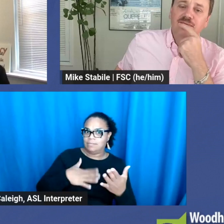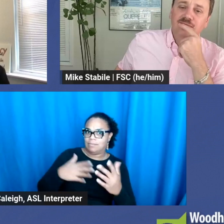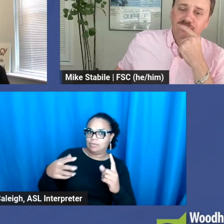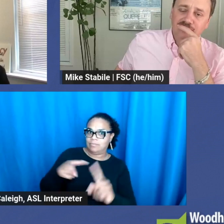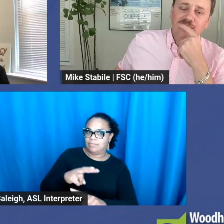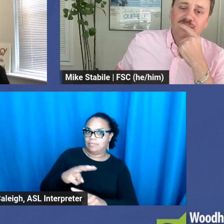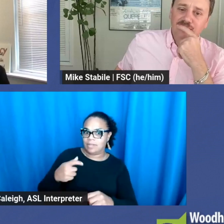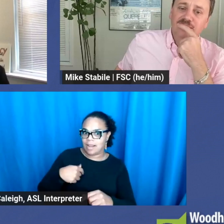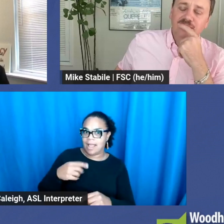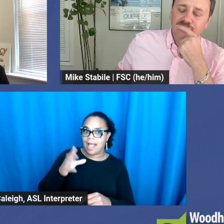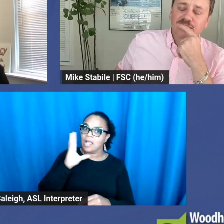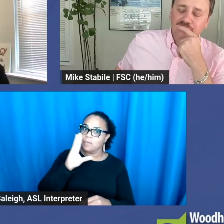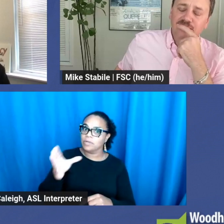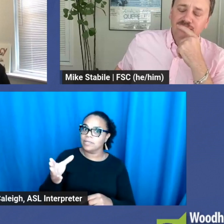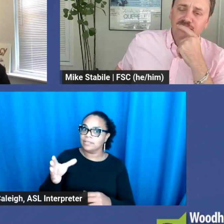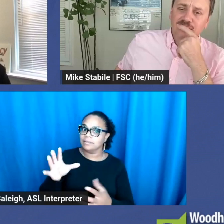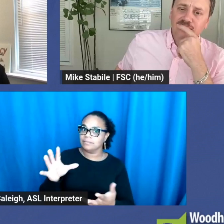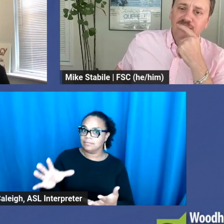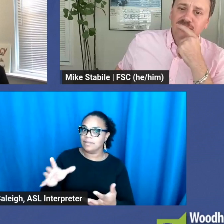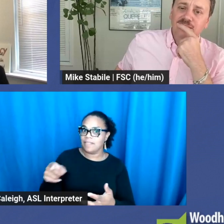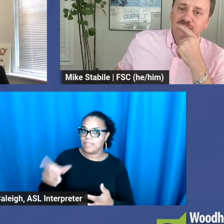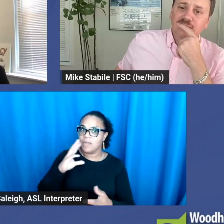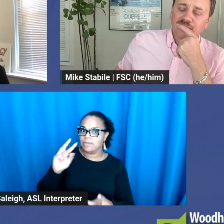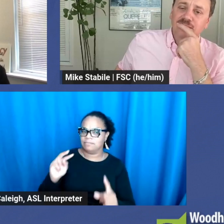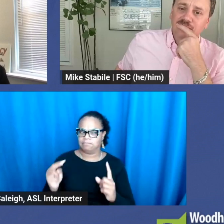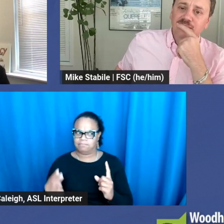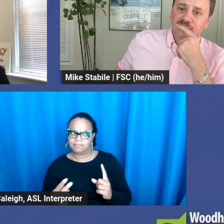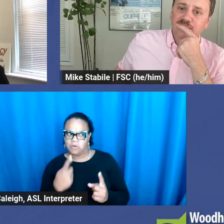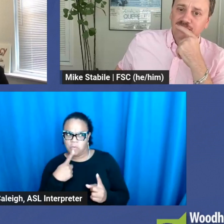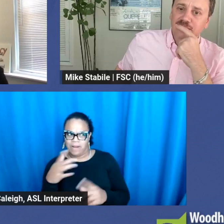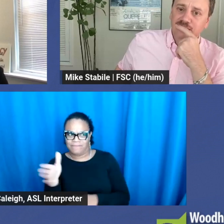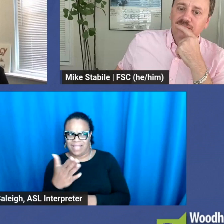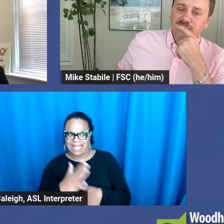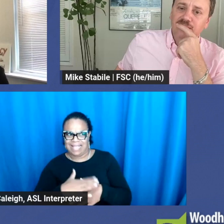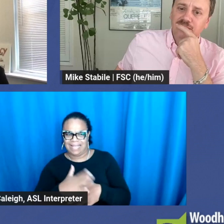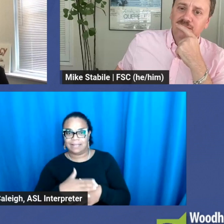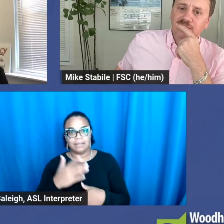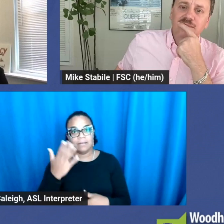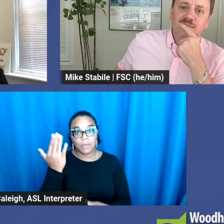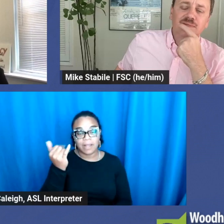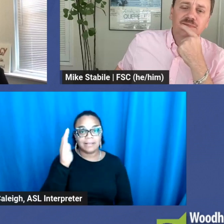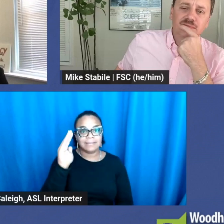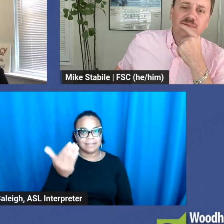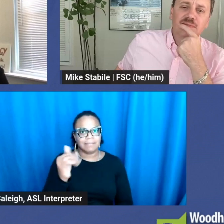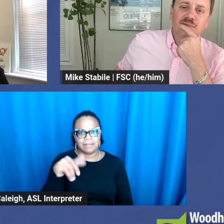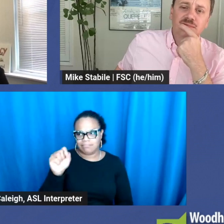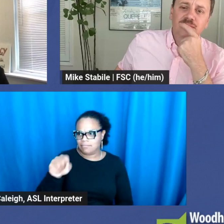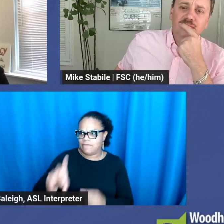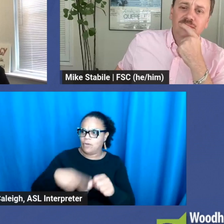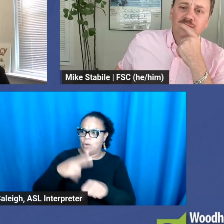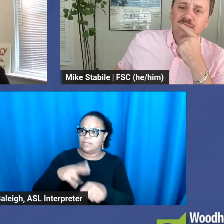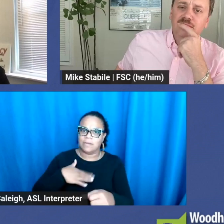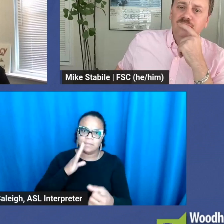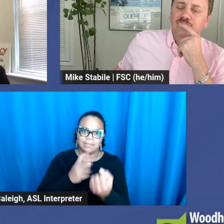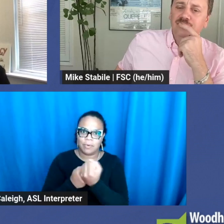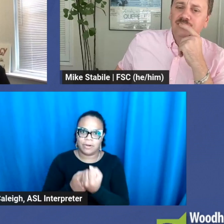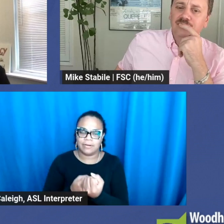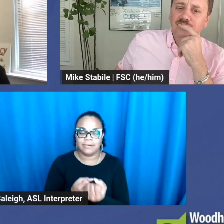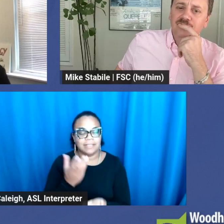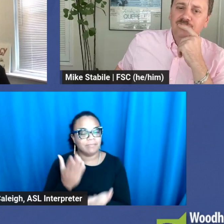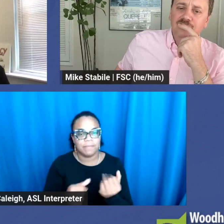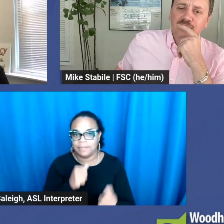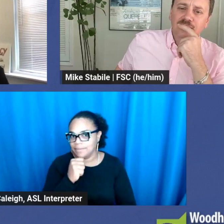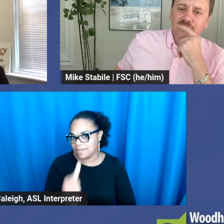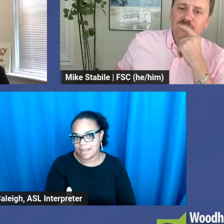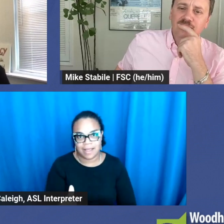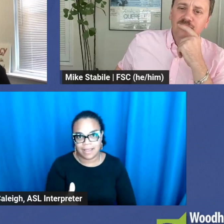little bit of a flag, because it seems like it's more than just an obvious, yes, of course, I'll support that. It's probably not in an